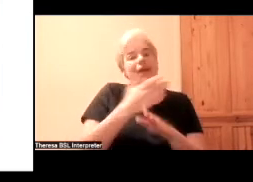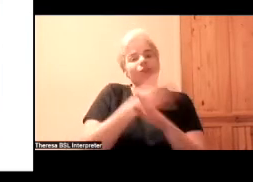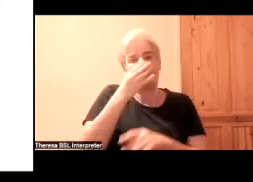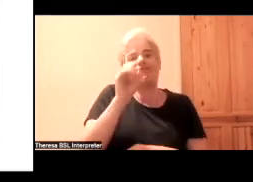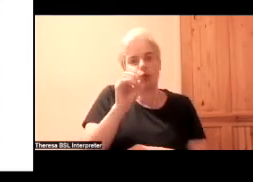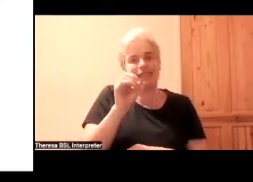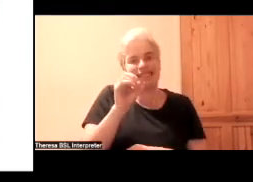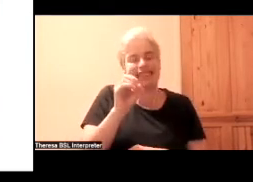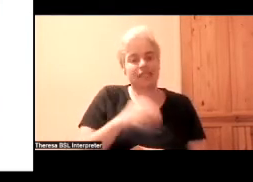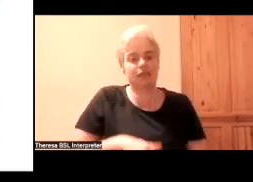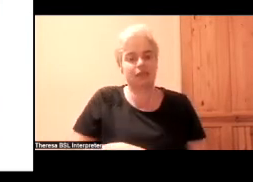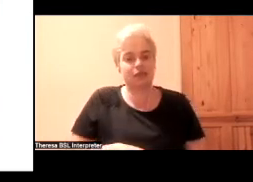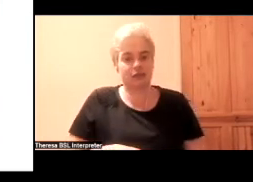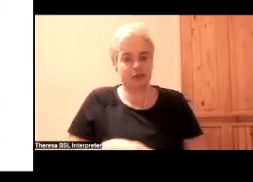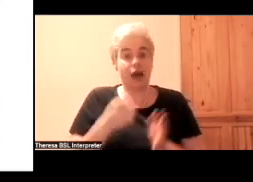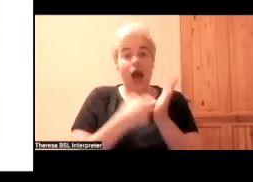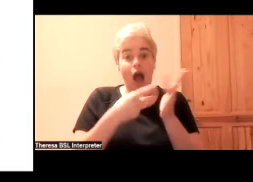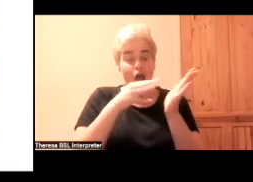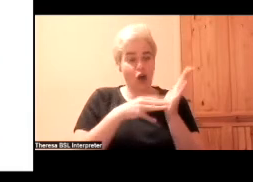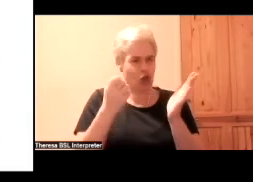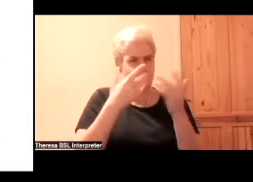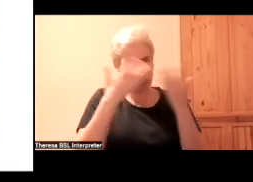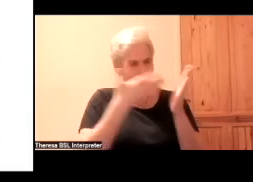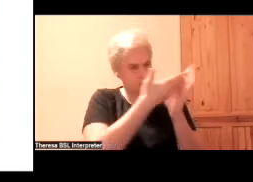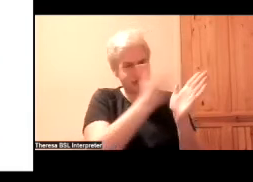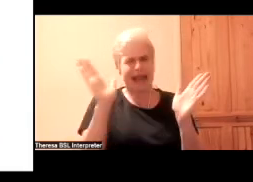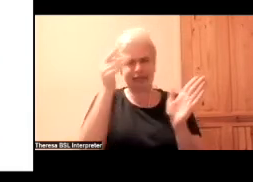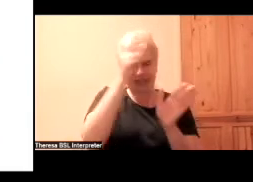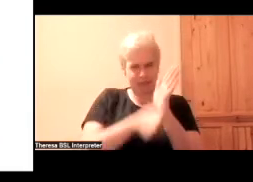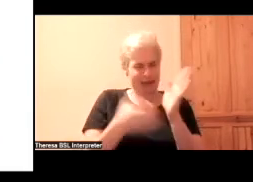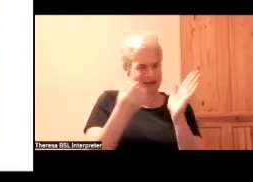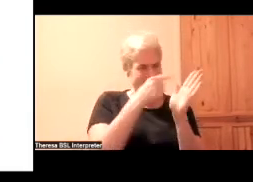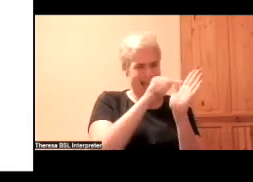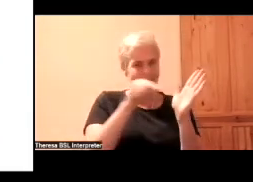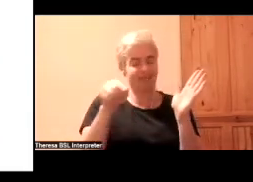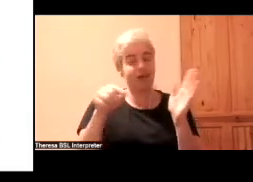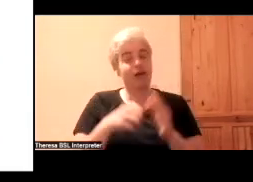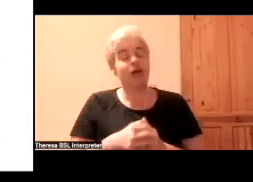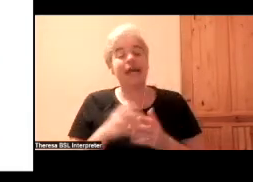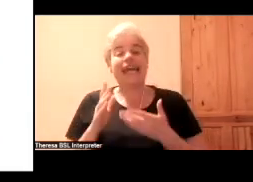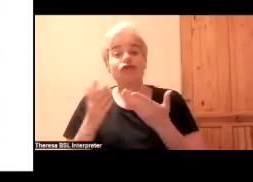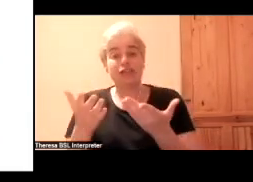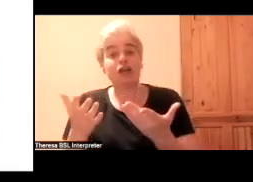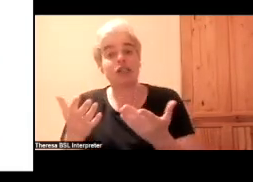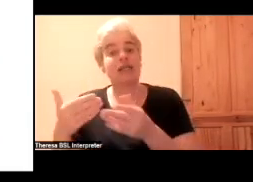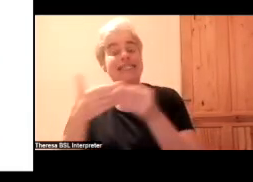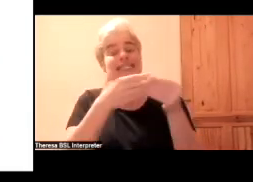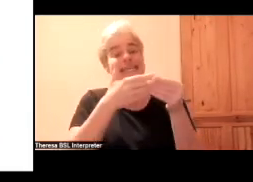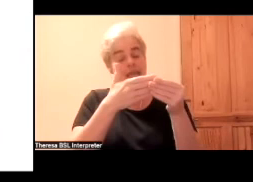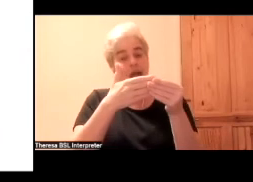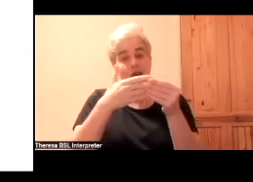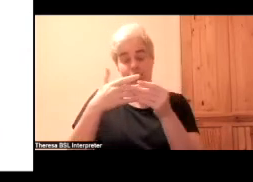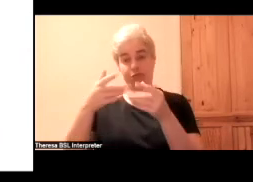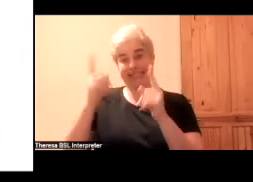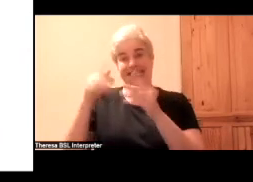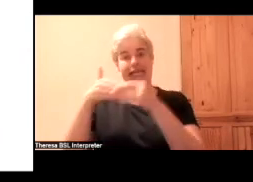40s, whose ROM shows a breadth of experience. With the introduction of the senior leadership development program, this is